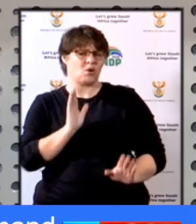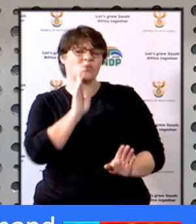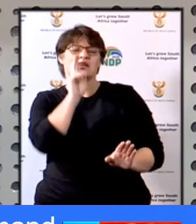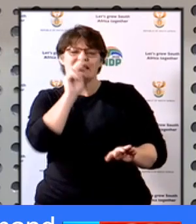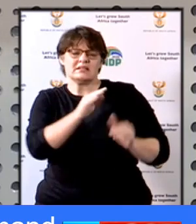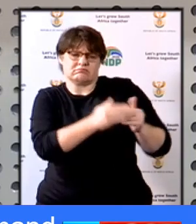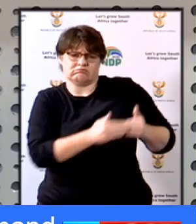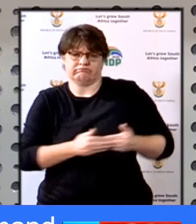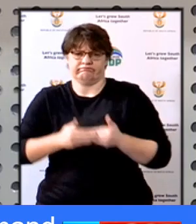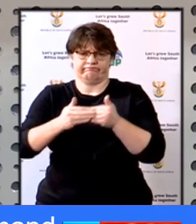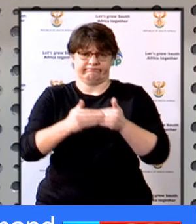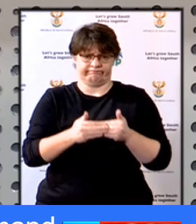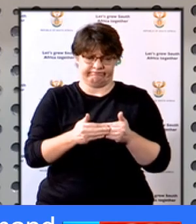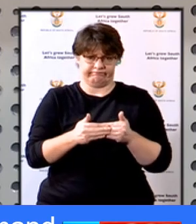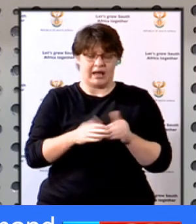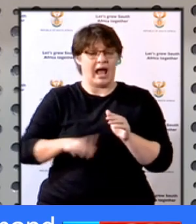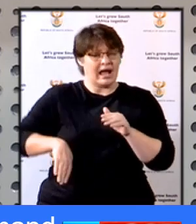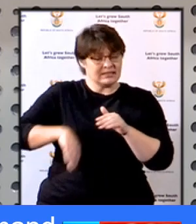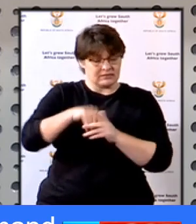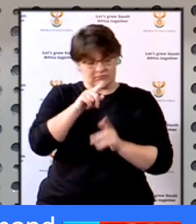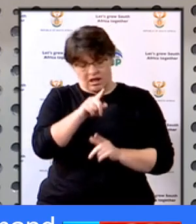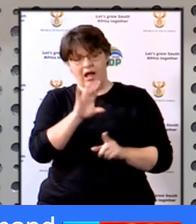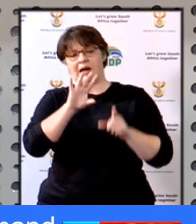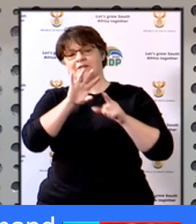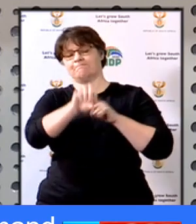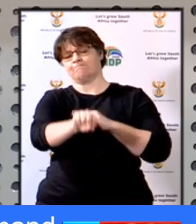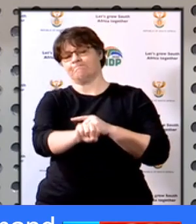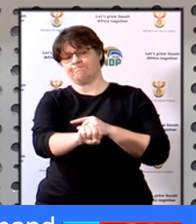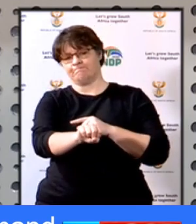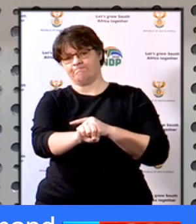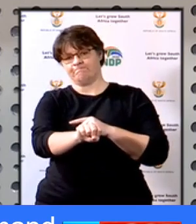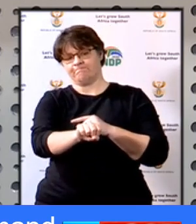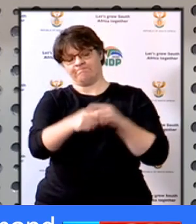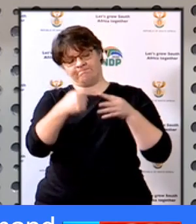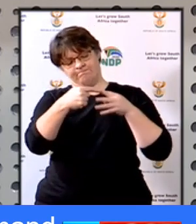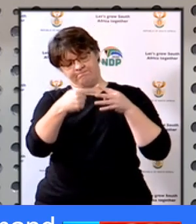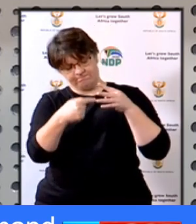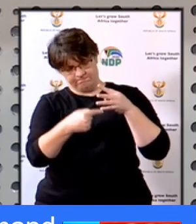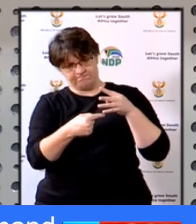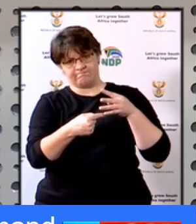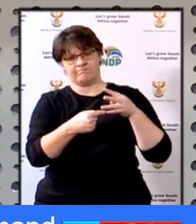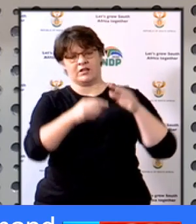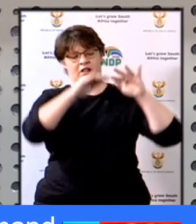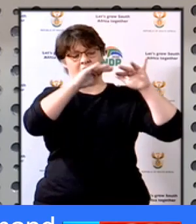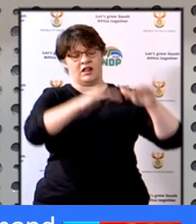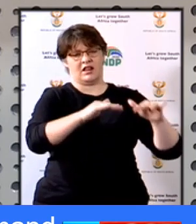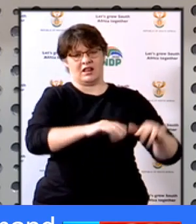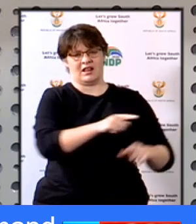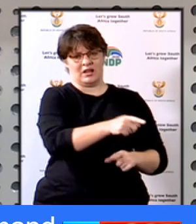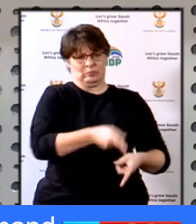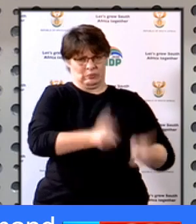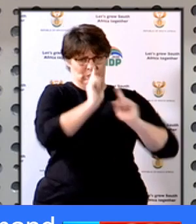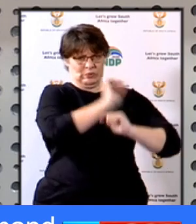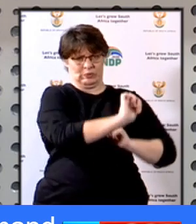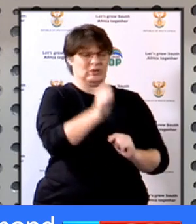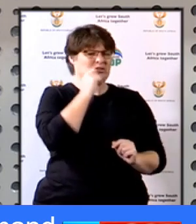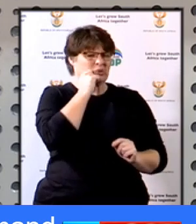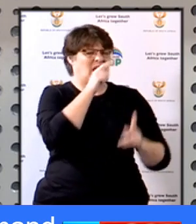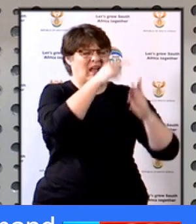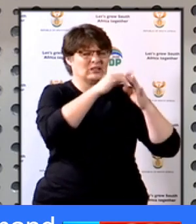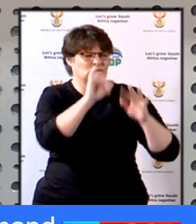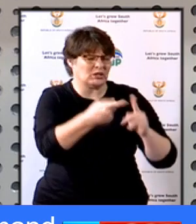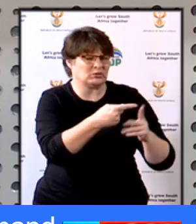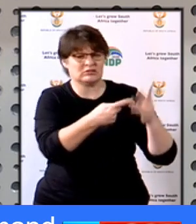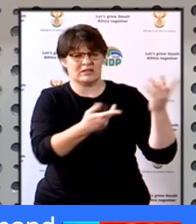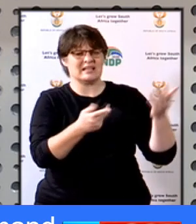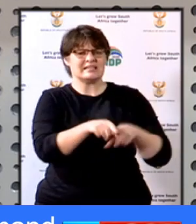still necessary until we're able to dampen down all of the key hotspots. In some of the larger hotspots in Cape Town,